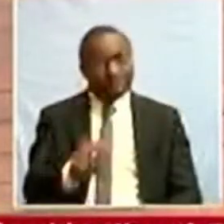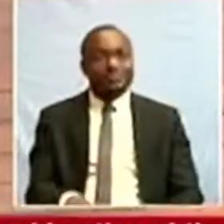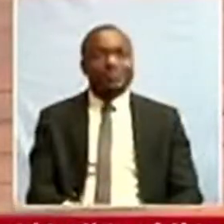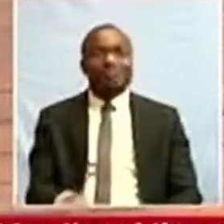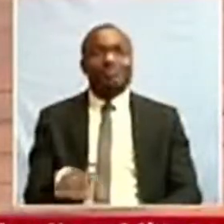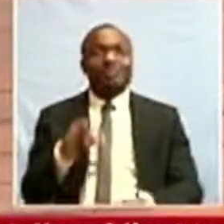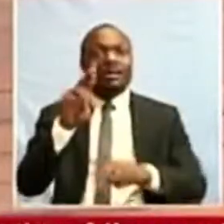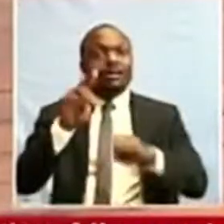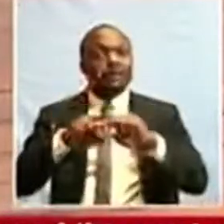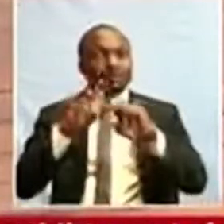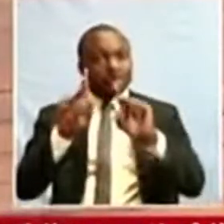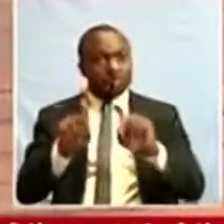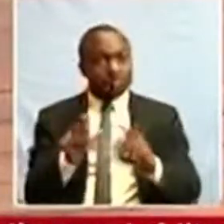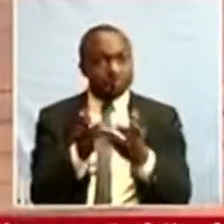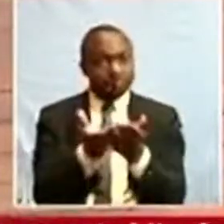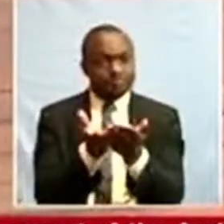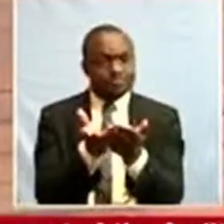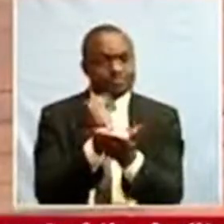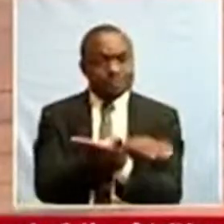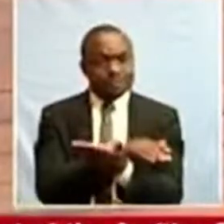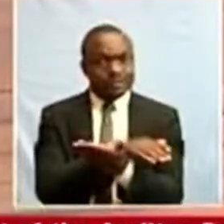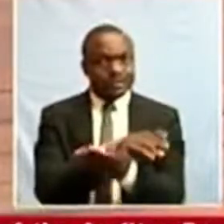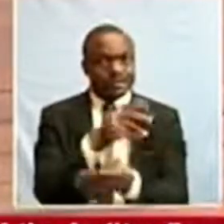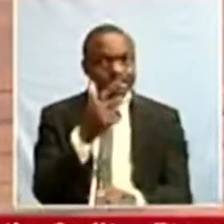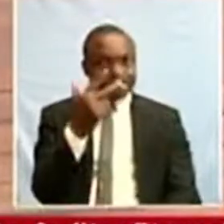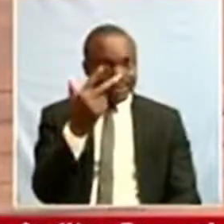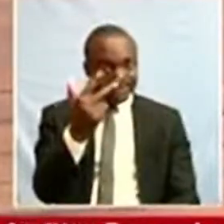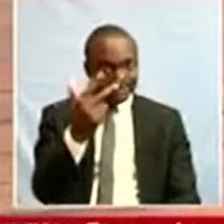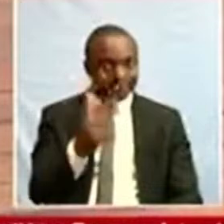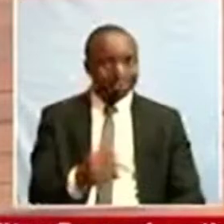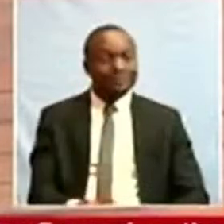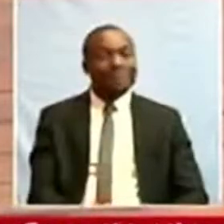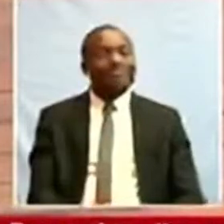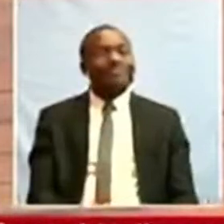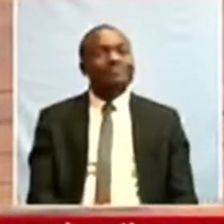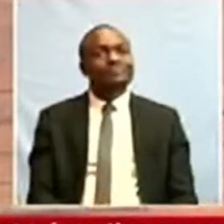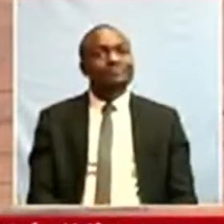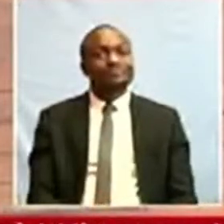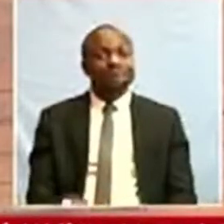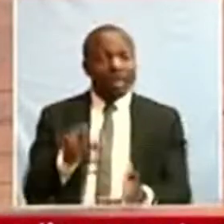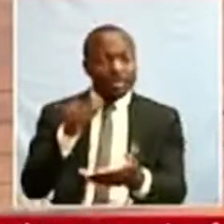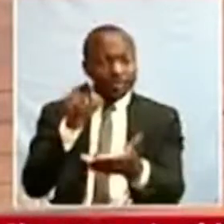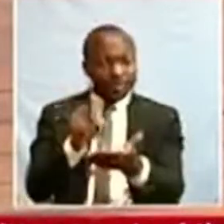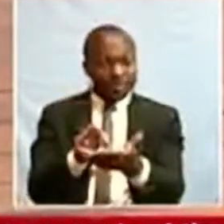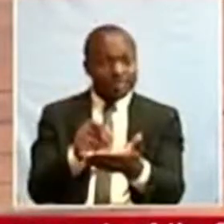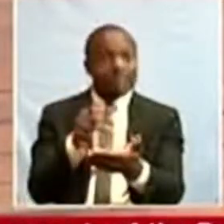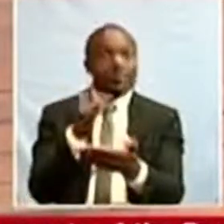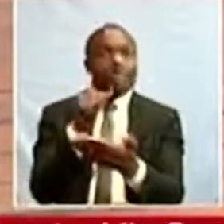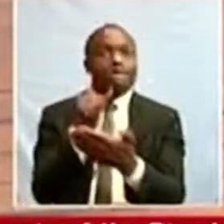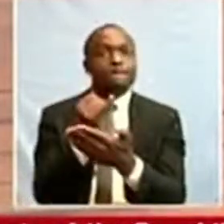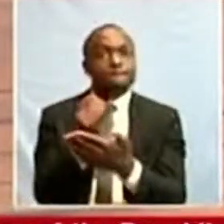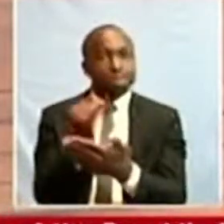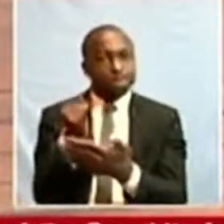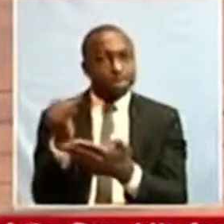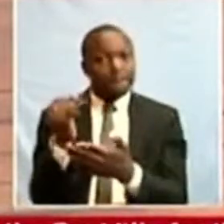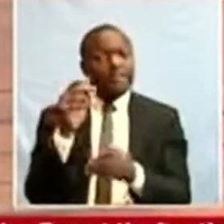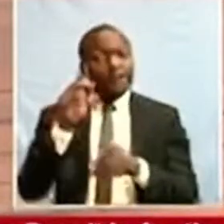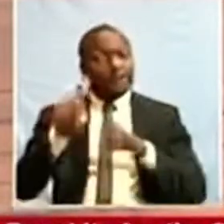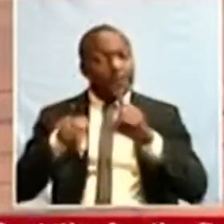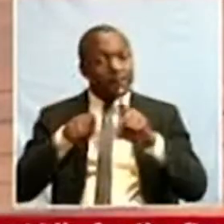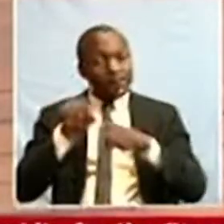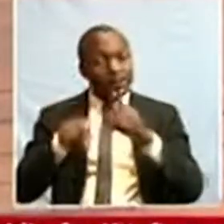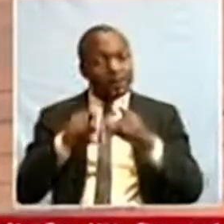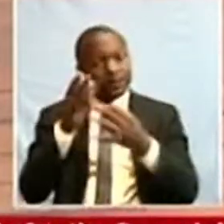Madam Chairperson, on page 3, this issue of people sharing